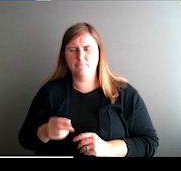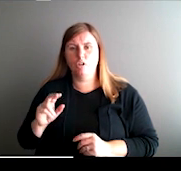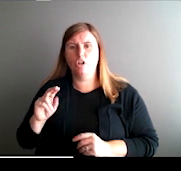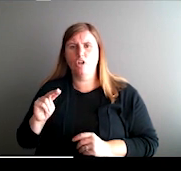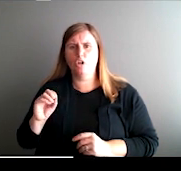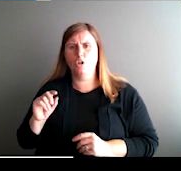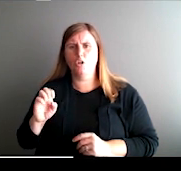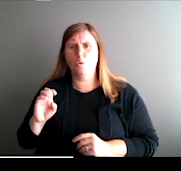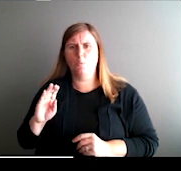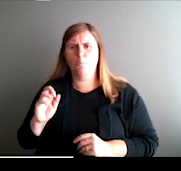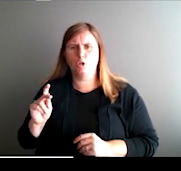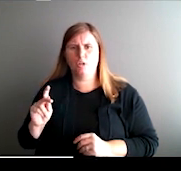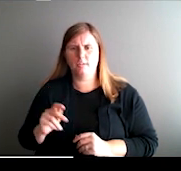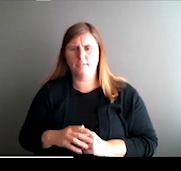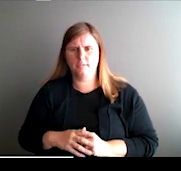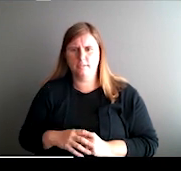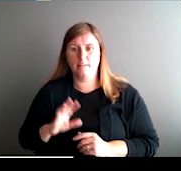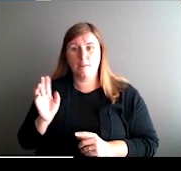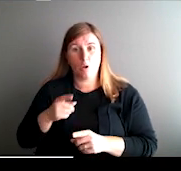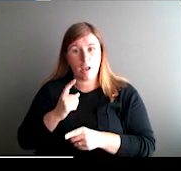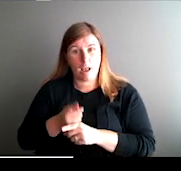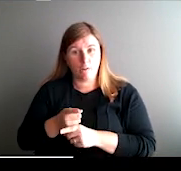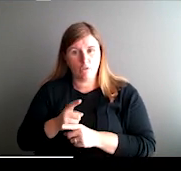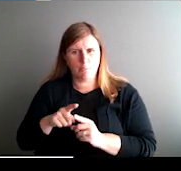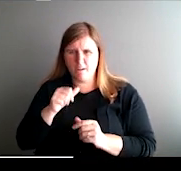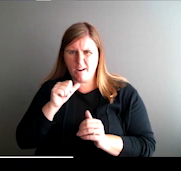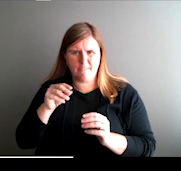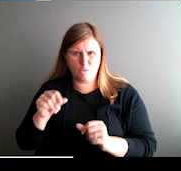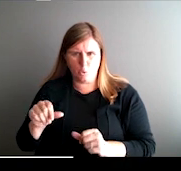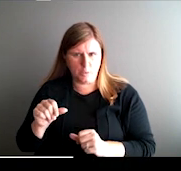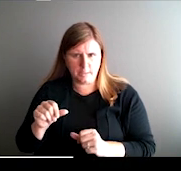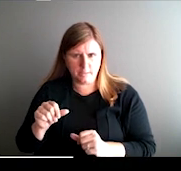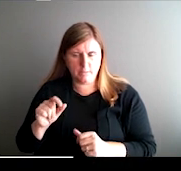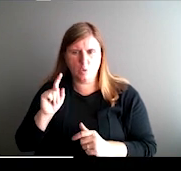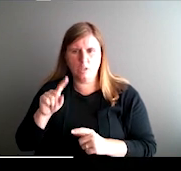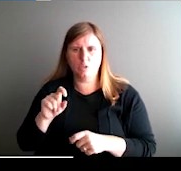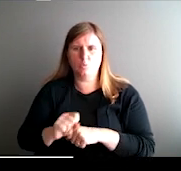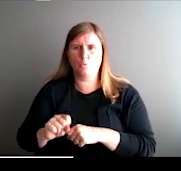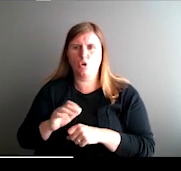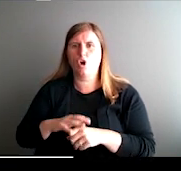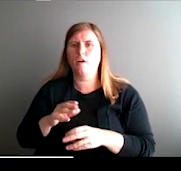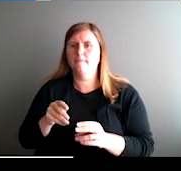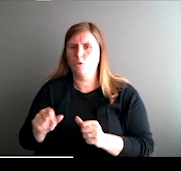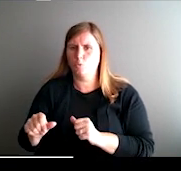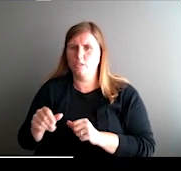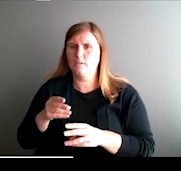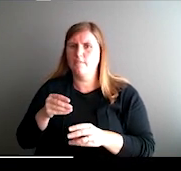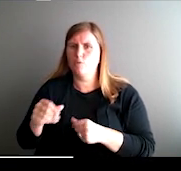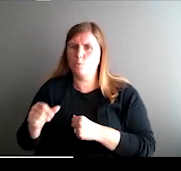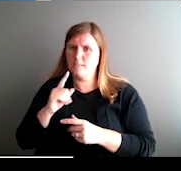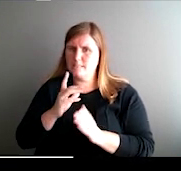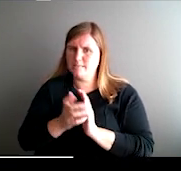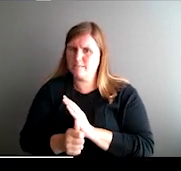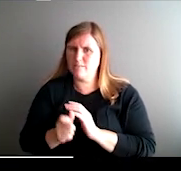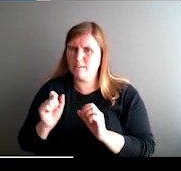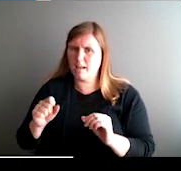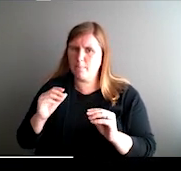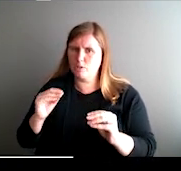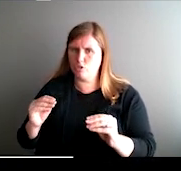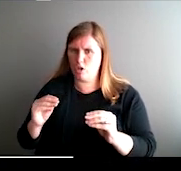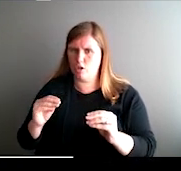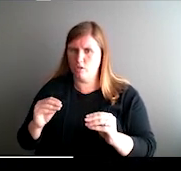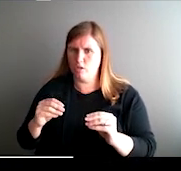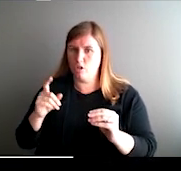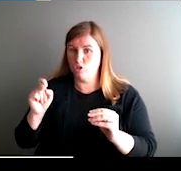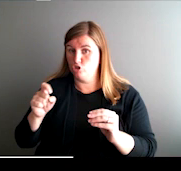notebook. They were accurate, but they were not fluent. And you need to work on fluency. Fluency is a skill, and it can be taught, and